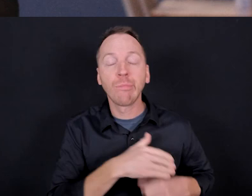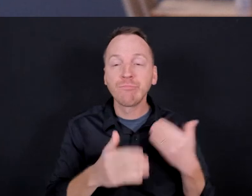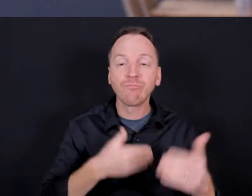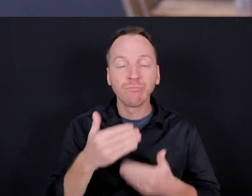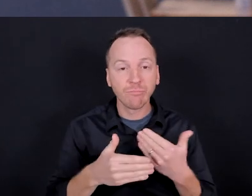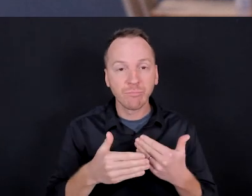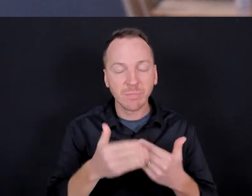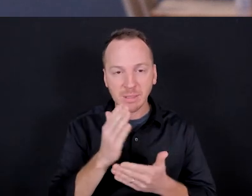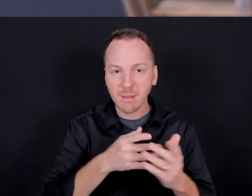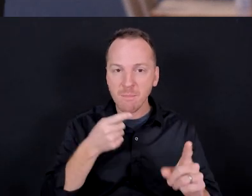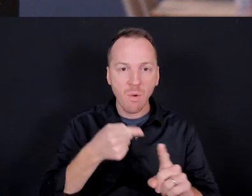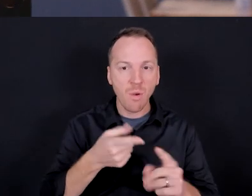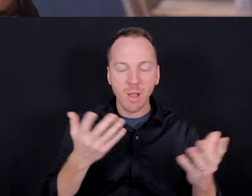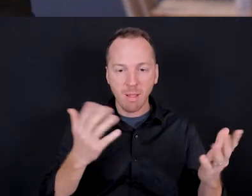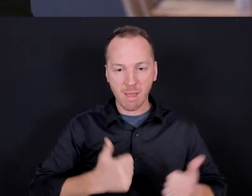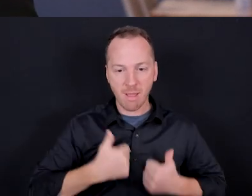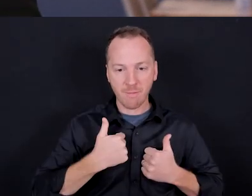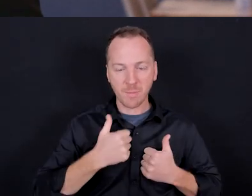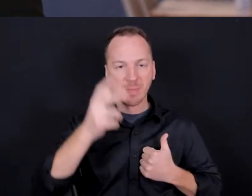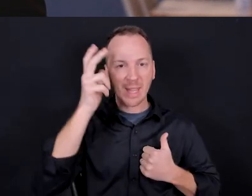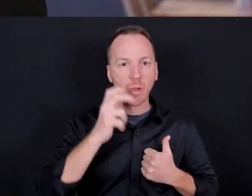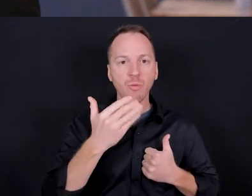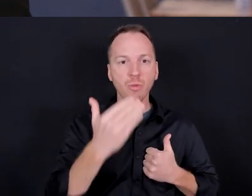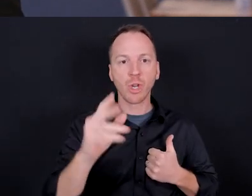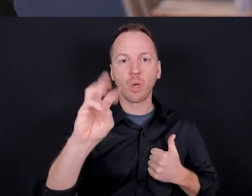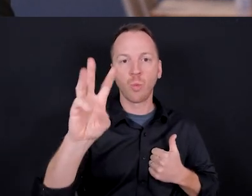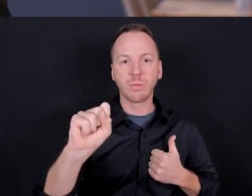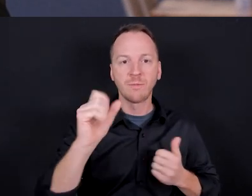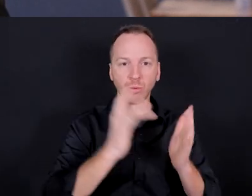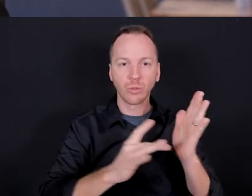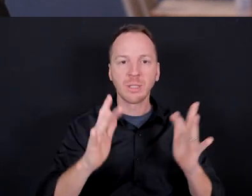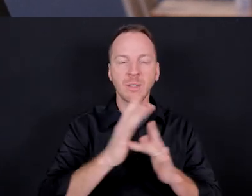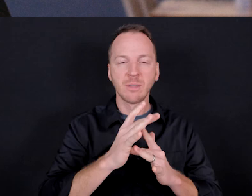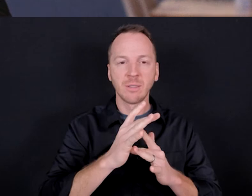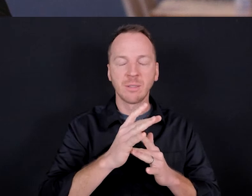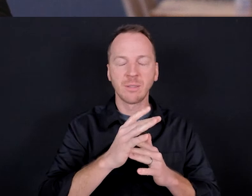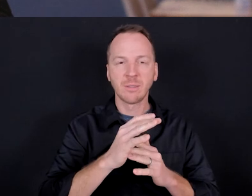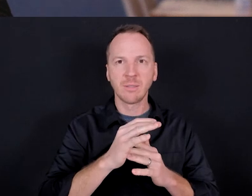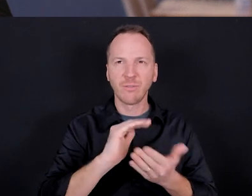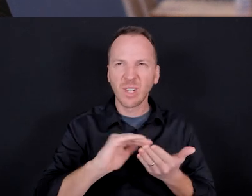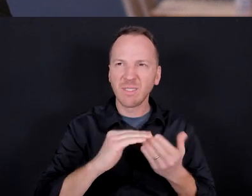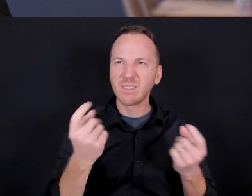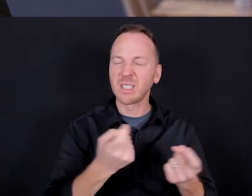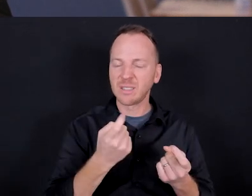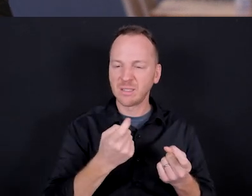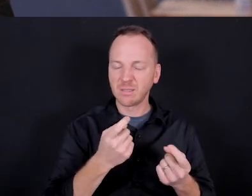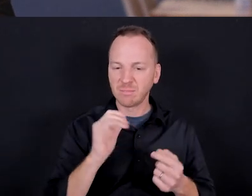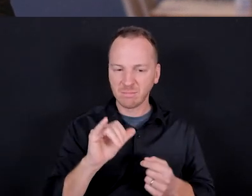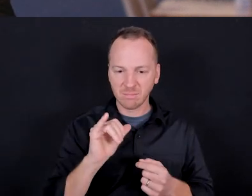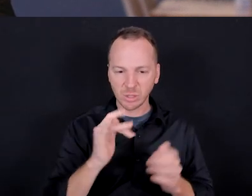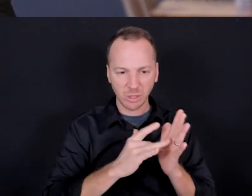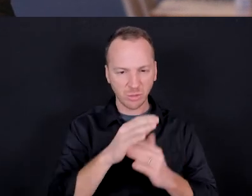But then at some point, they hear the good news of Jesus, a forgiveness of sins because of